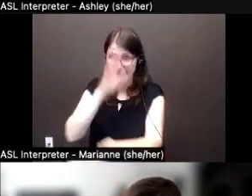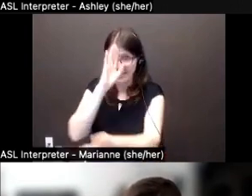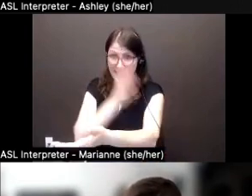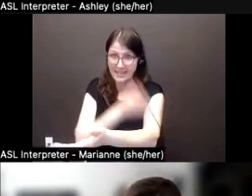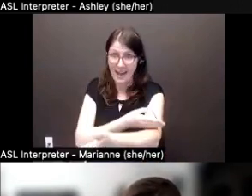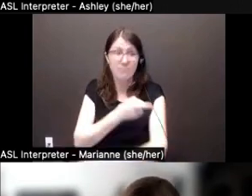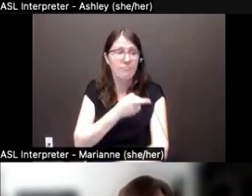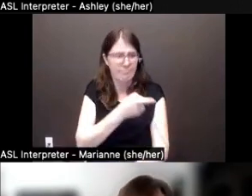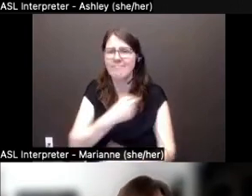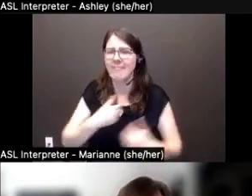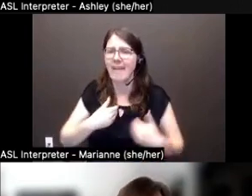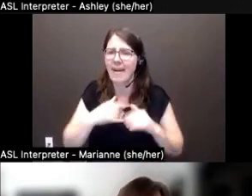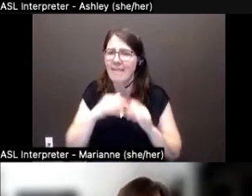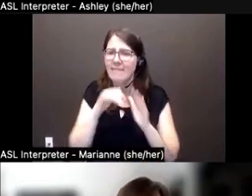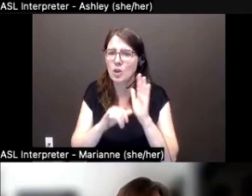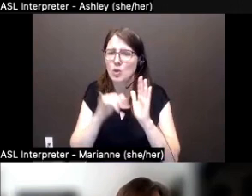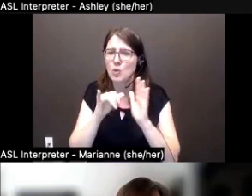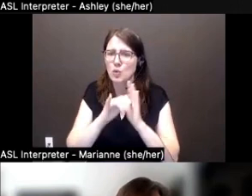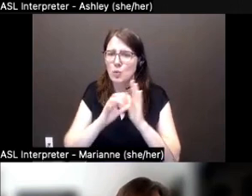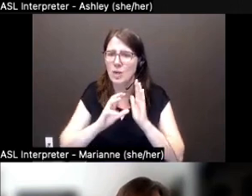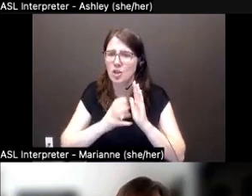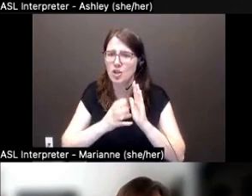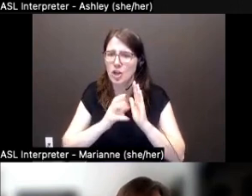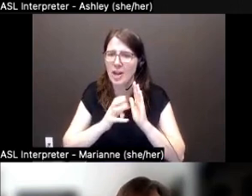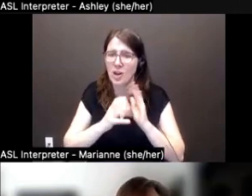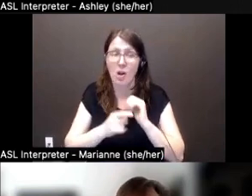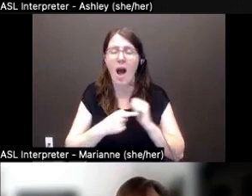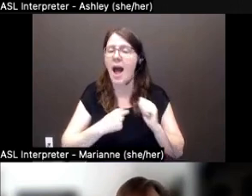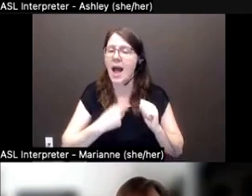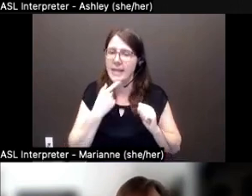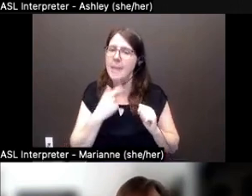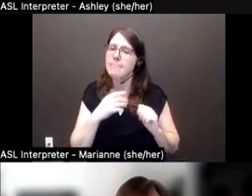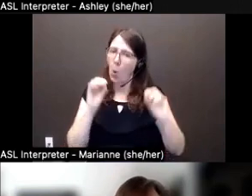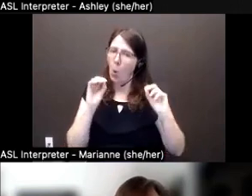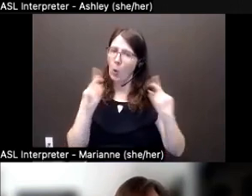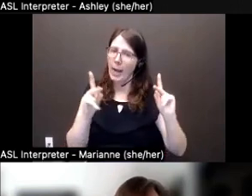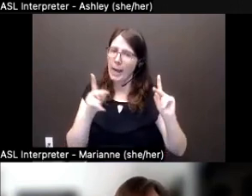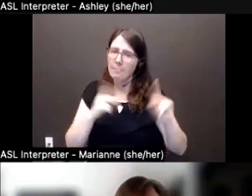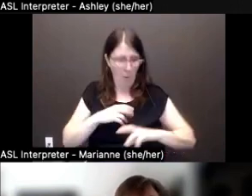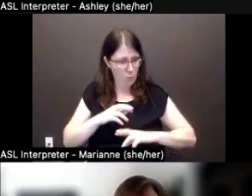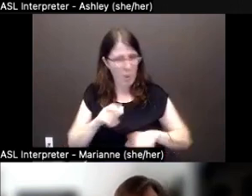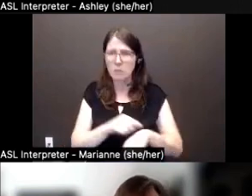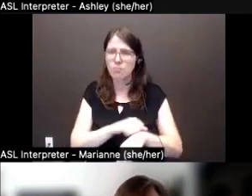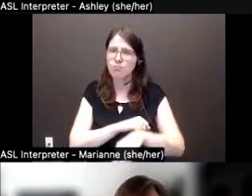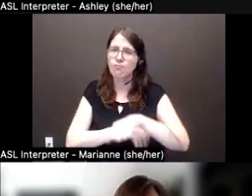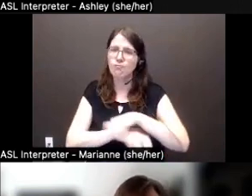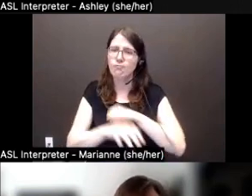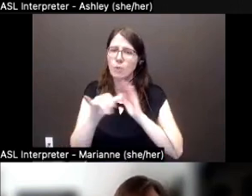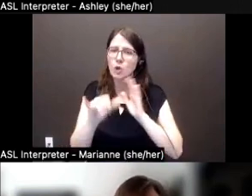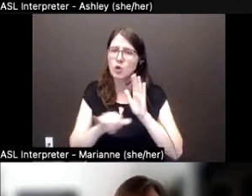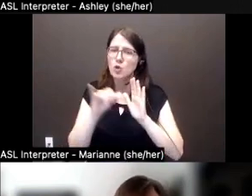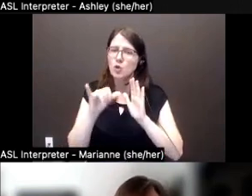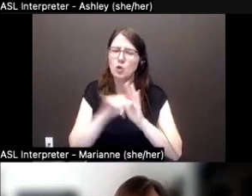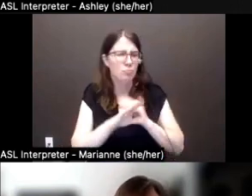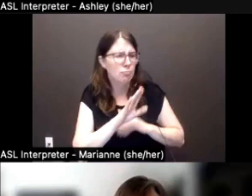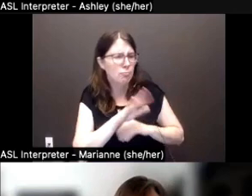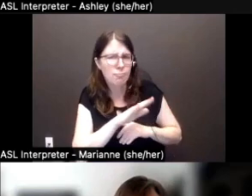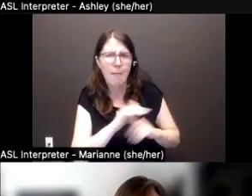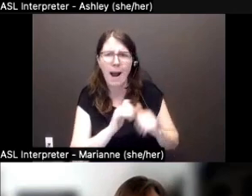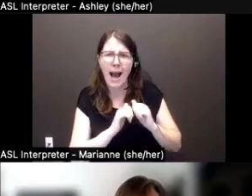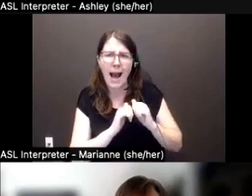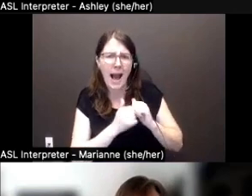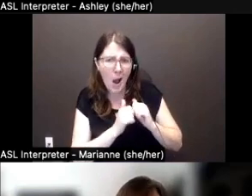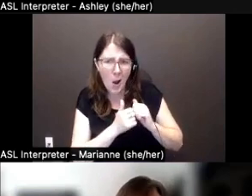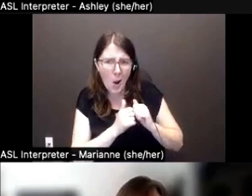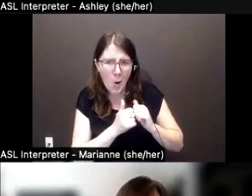I told him I was ready, and I was asking him for some suggestions how to go about it. And